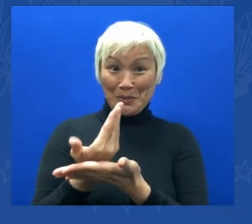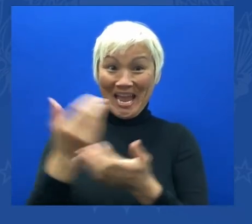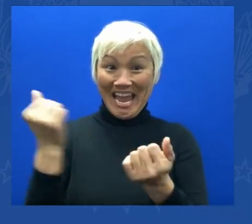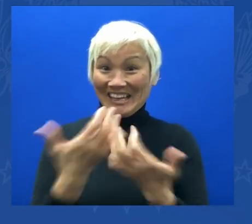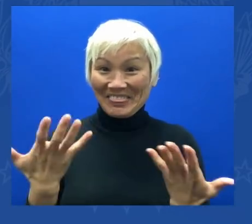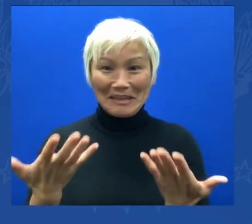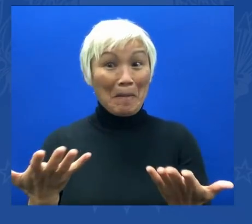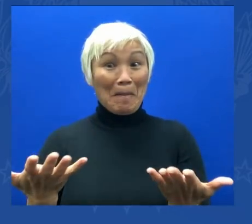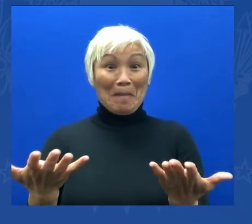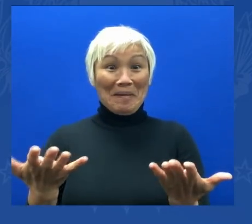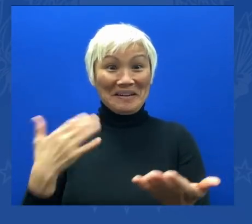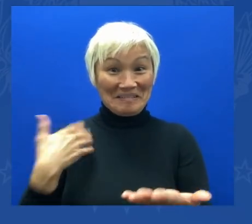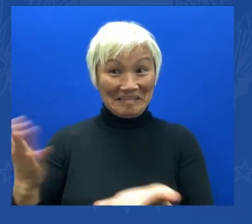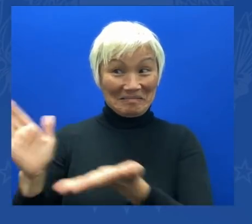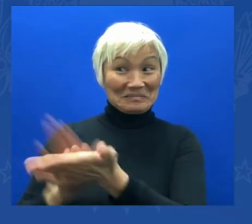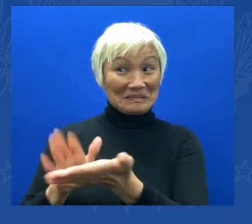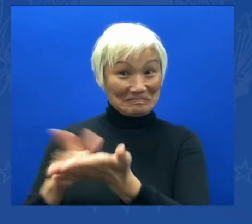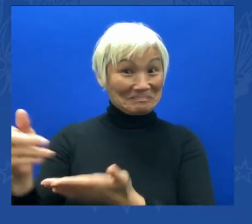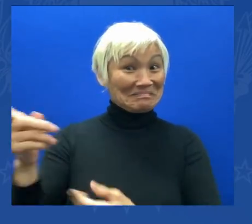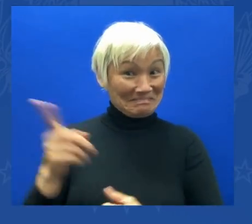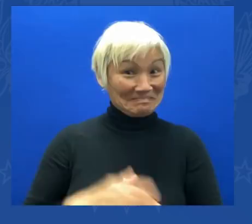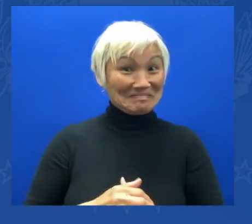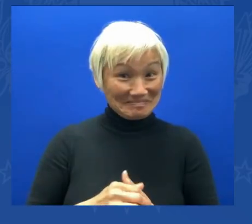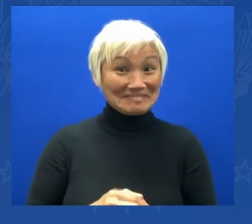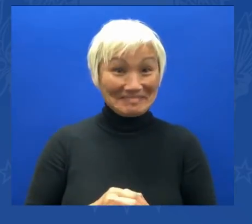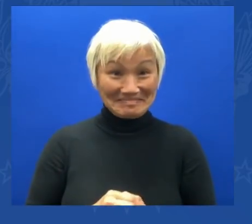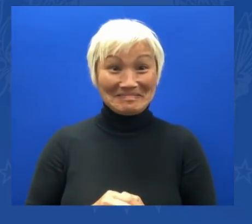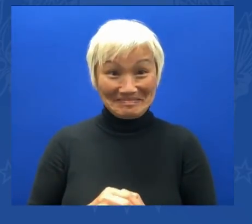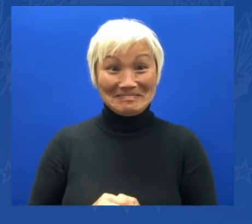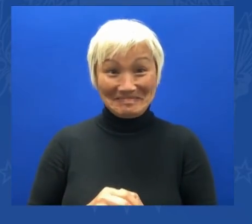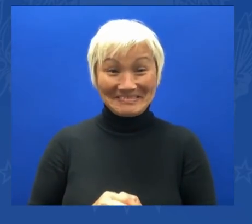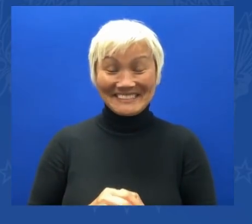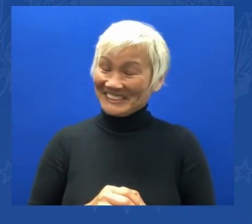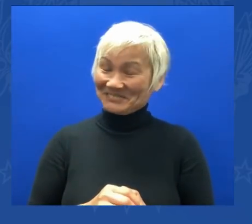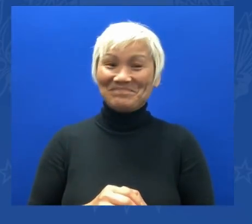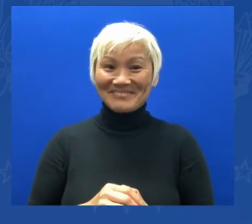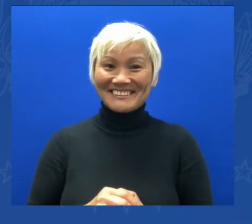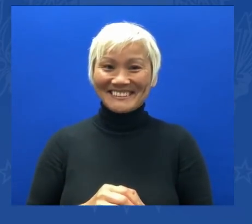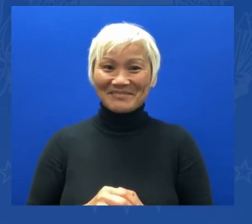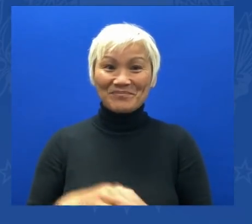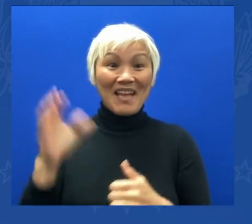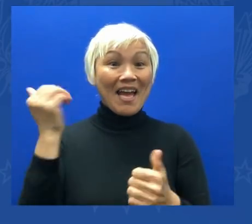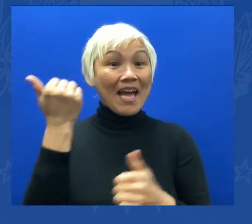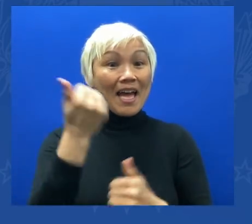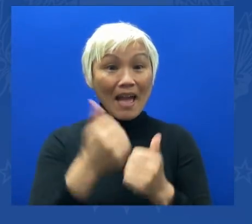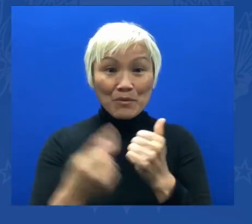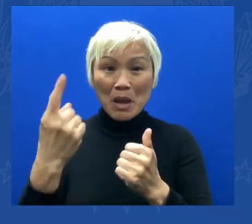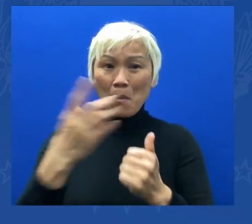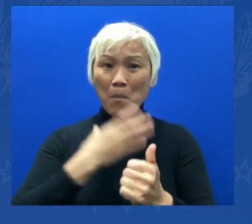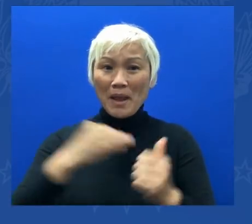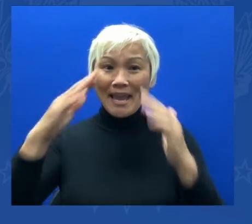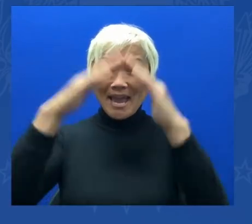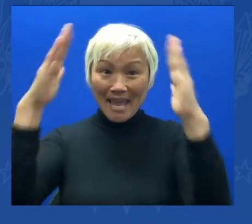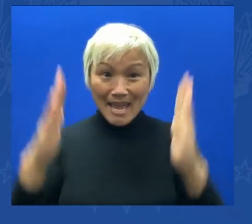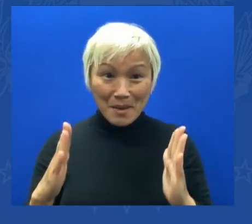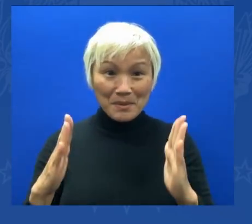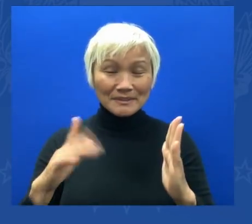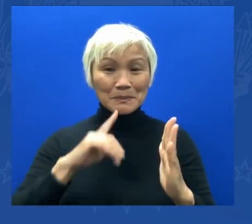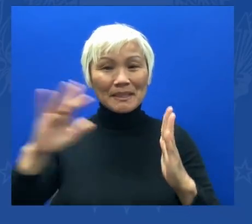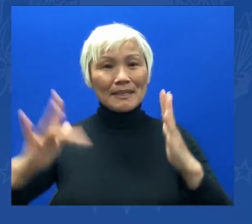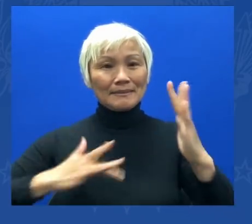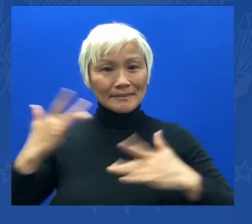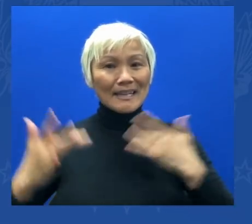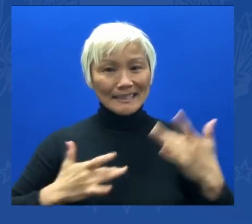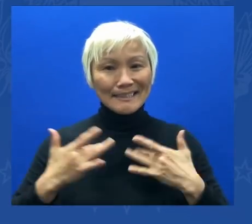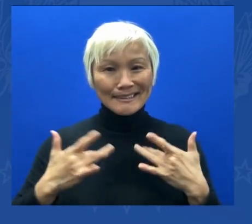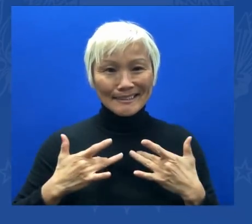great to be here again. Everyone at the White House is so excited. I told my grandkids and Pete Buttigieg they could stay up late and